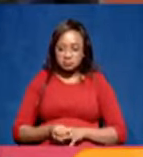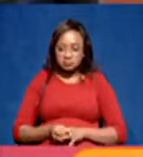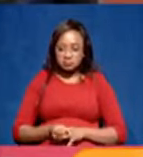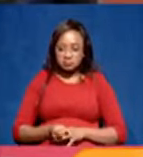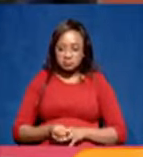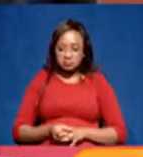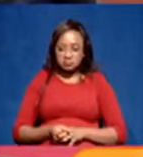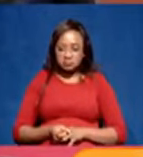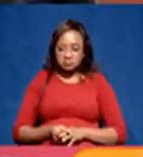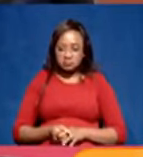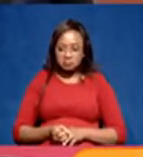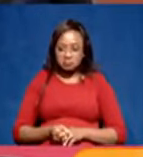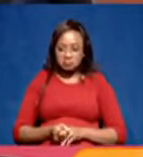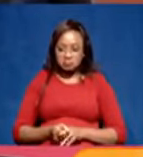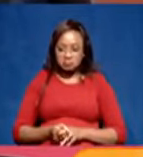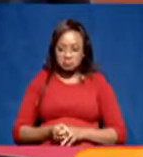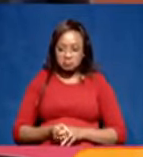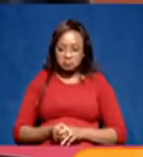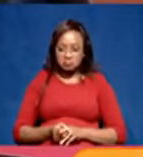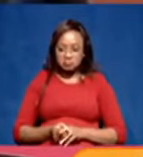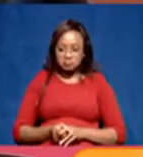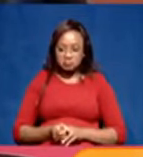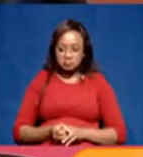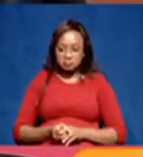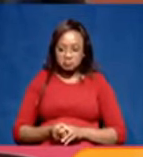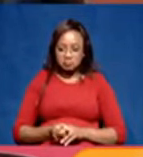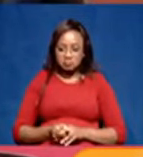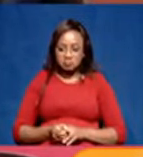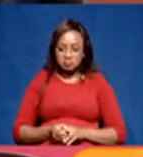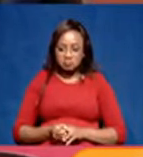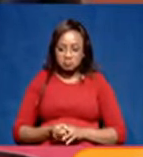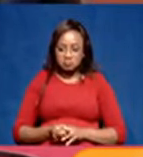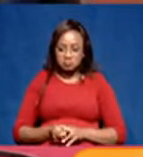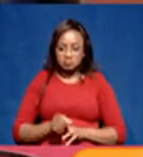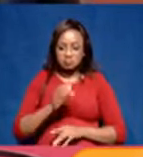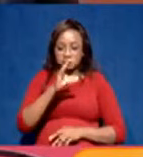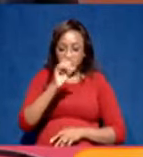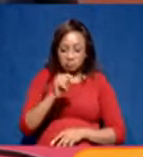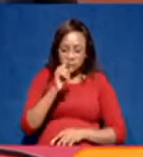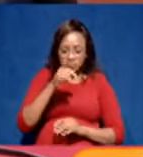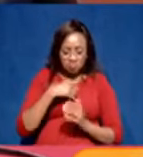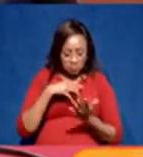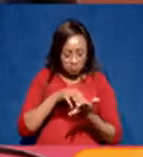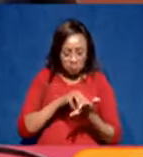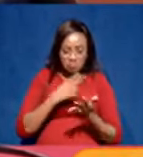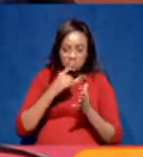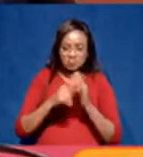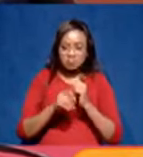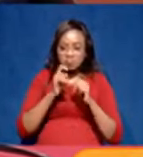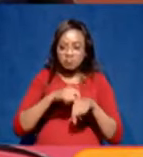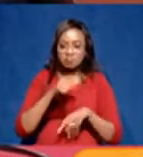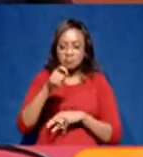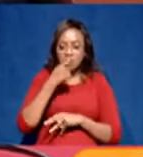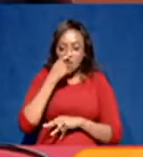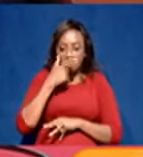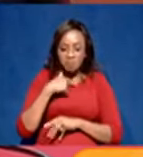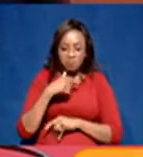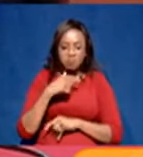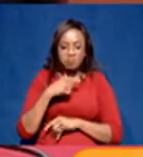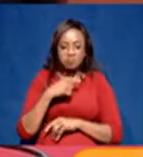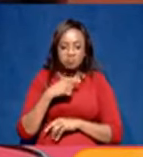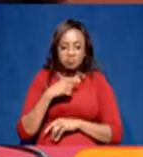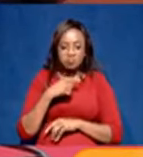the regulations themselves. And there's a paragraph that says that upon attaining the age of majority,